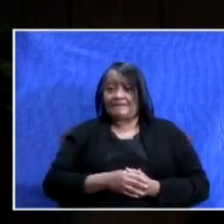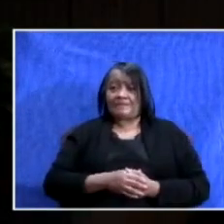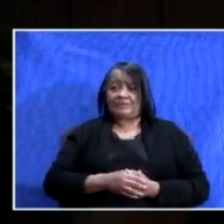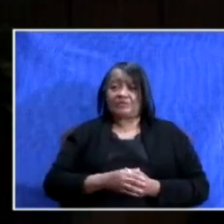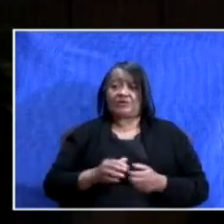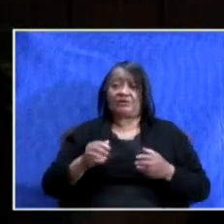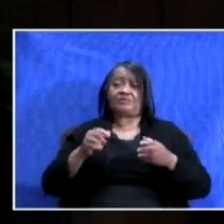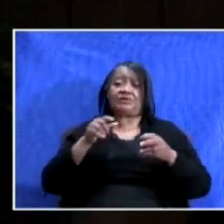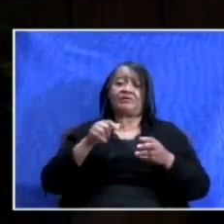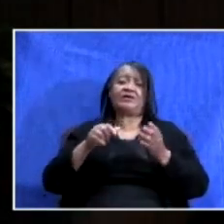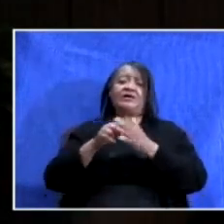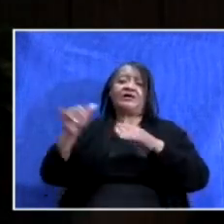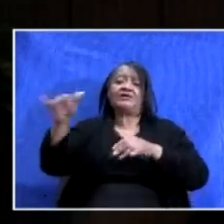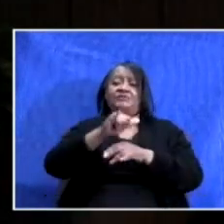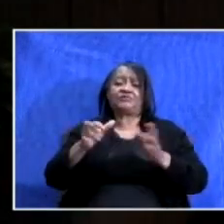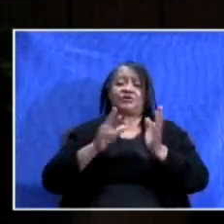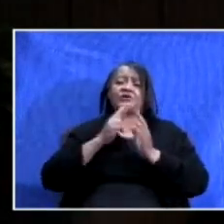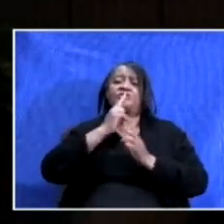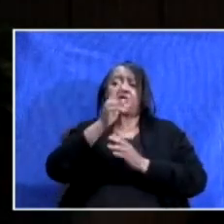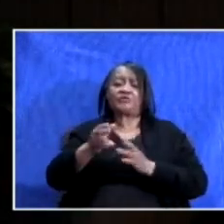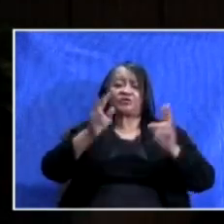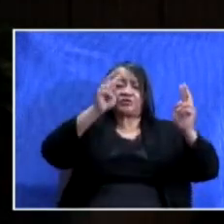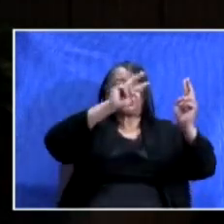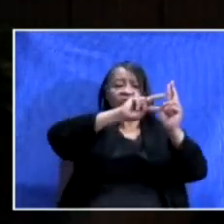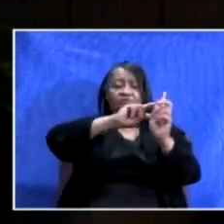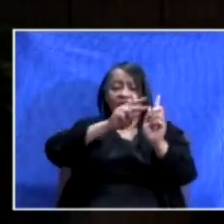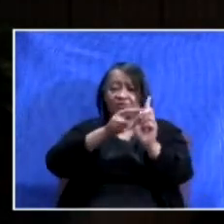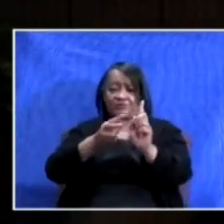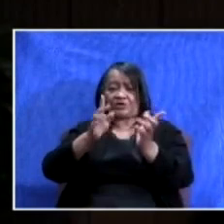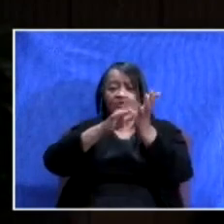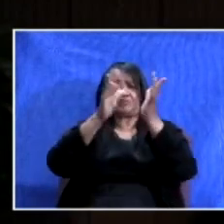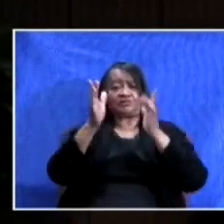point to the same reality from the perspective of Jesus.